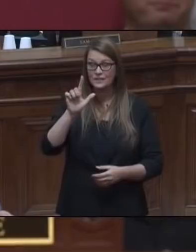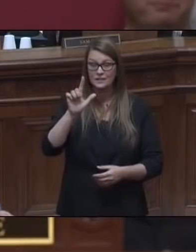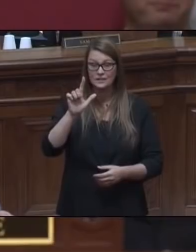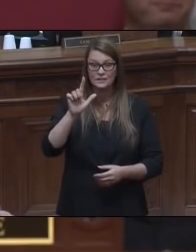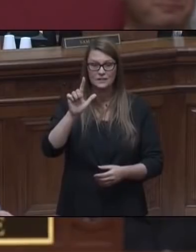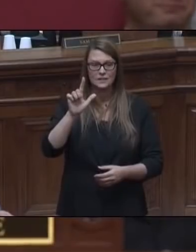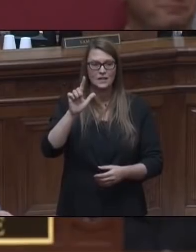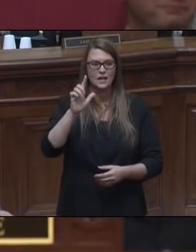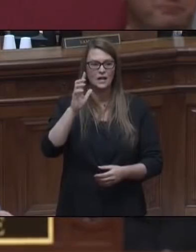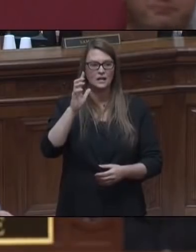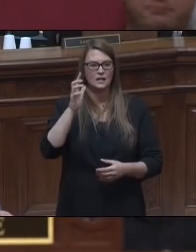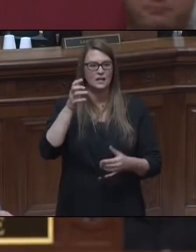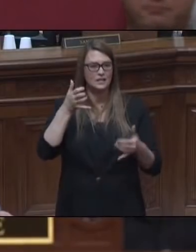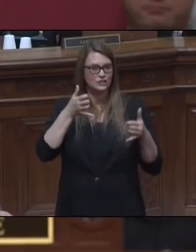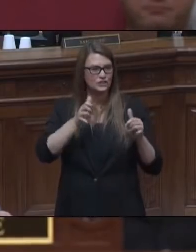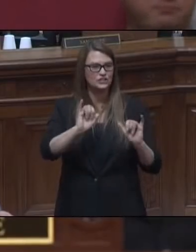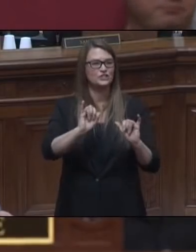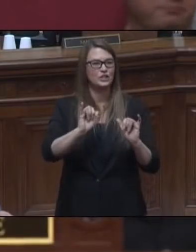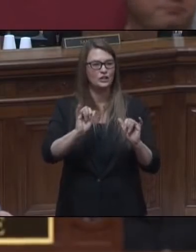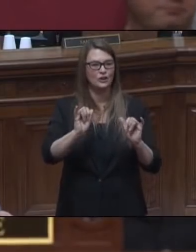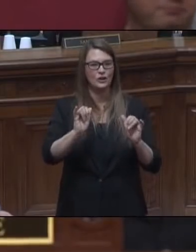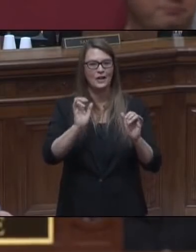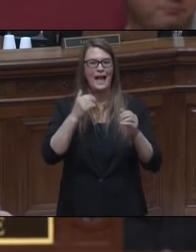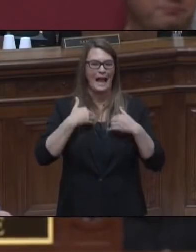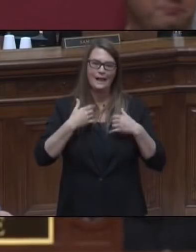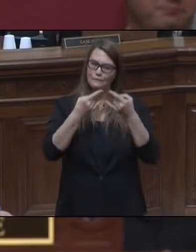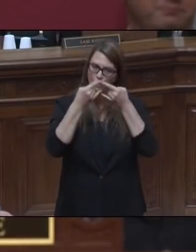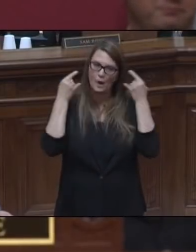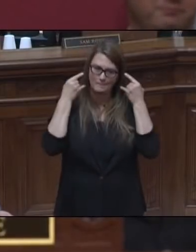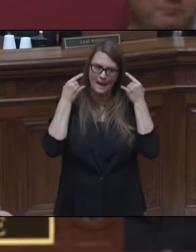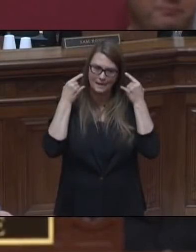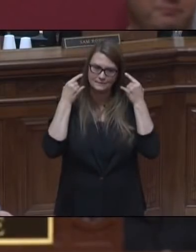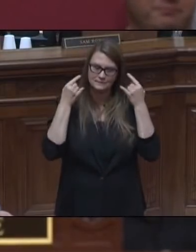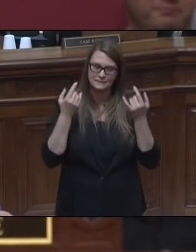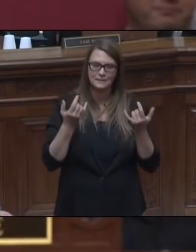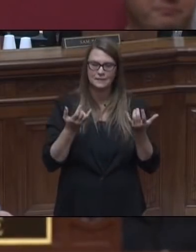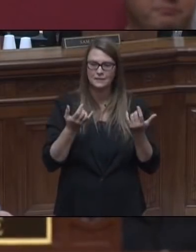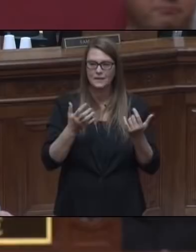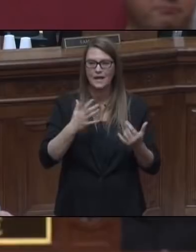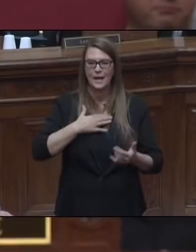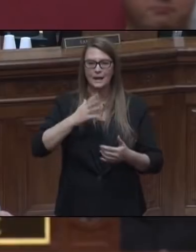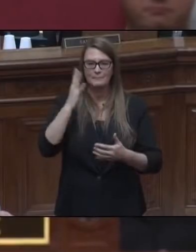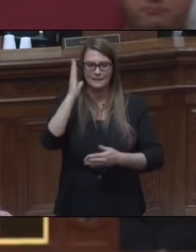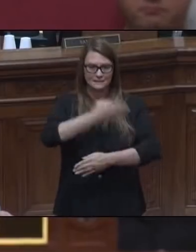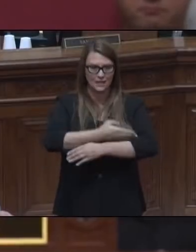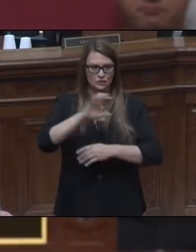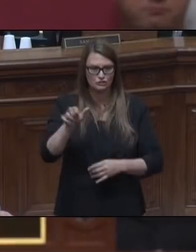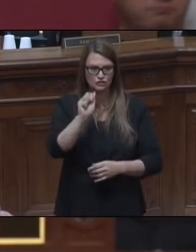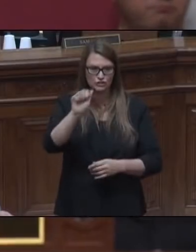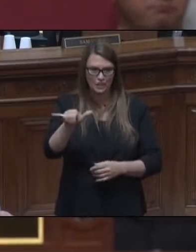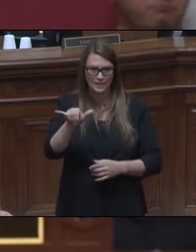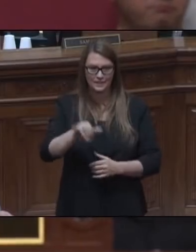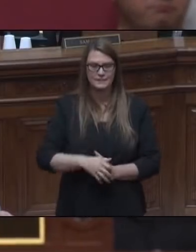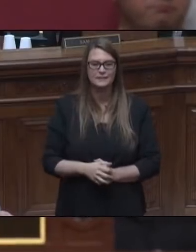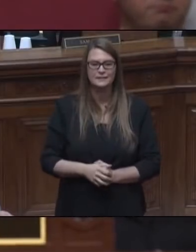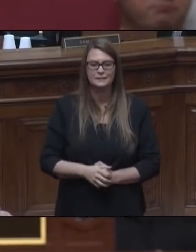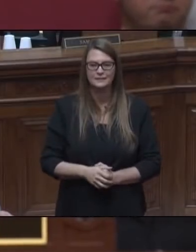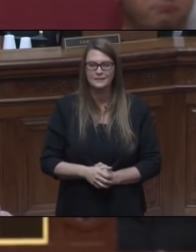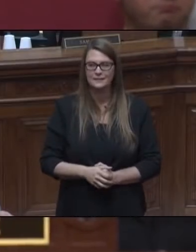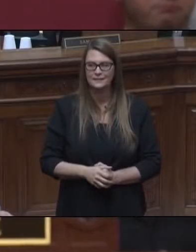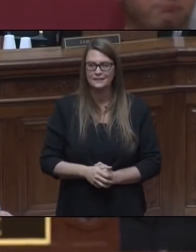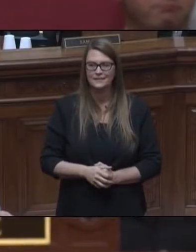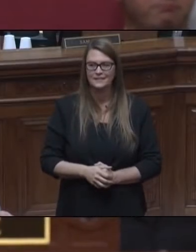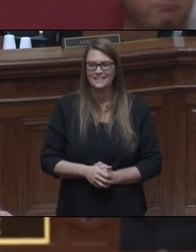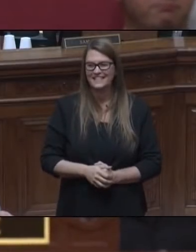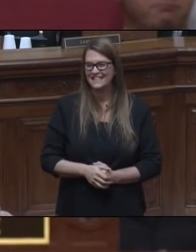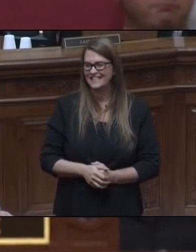go out, but she's still in the time where she has to wear a mask. And I've got my beautiful son, Jay, with us. It's really the other way